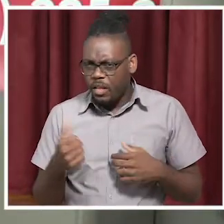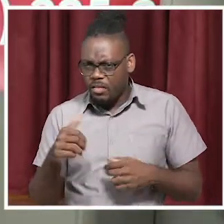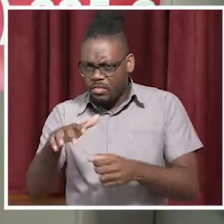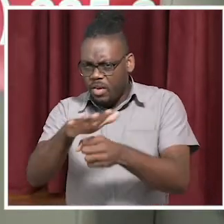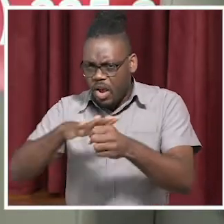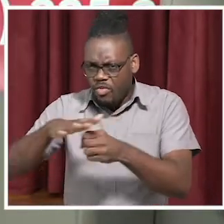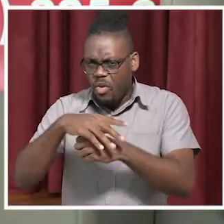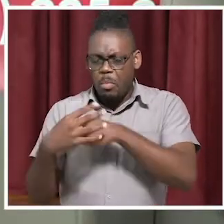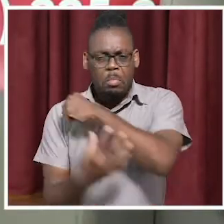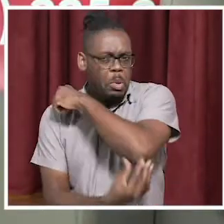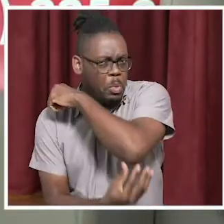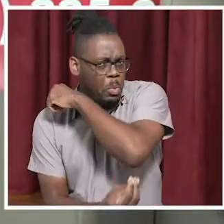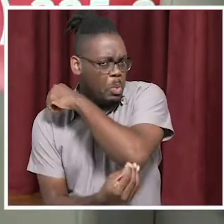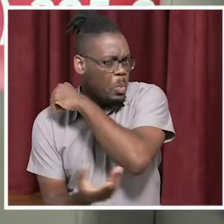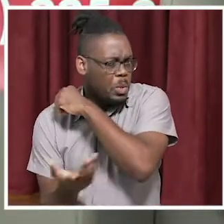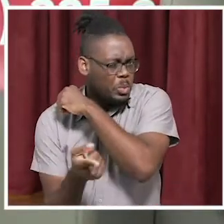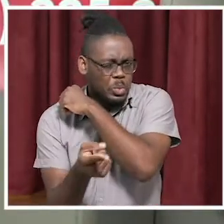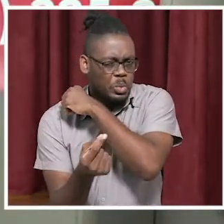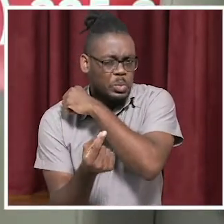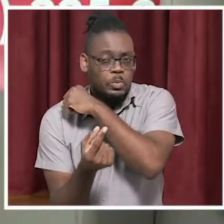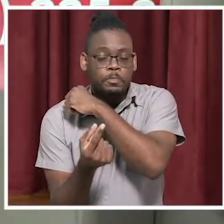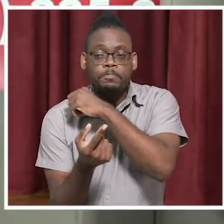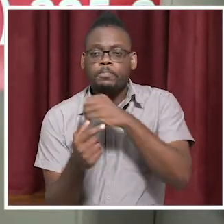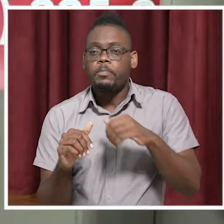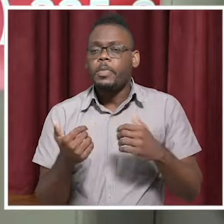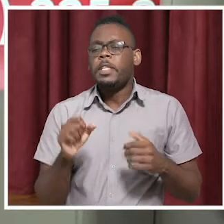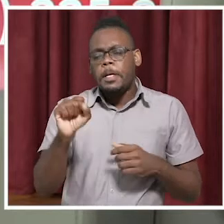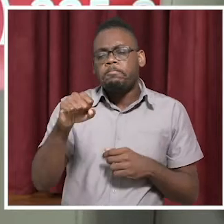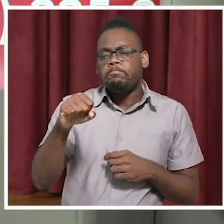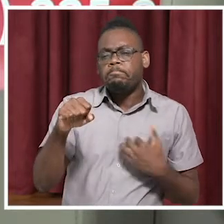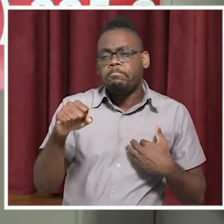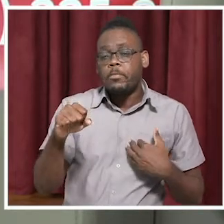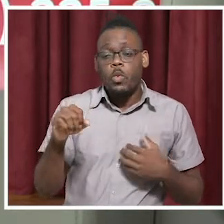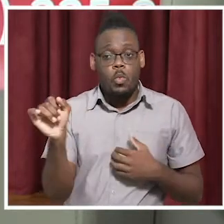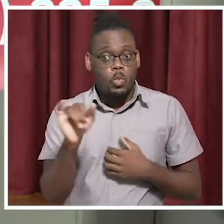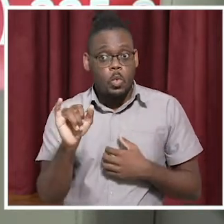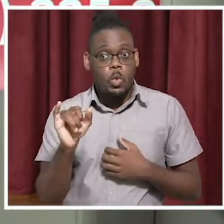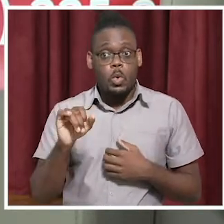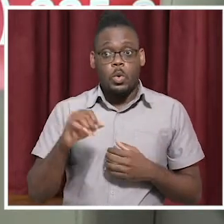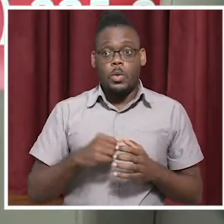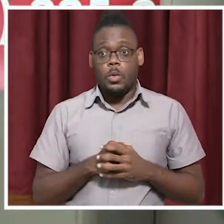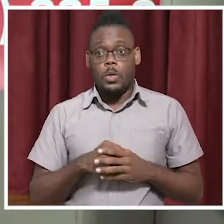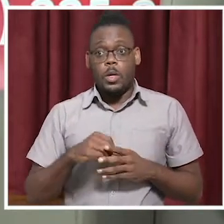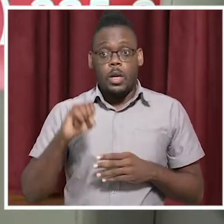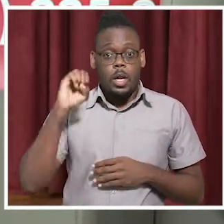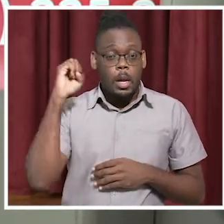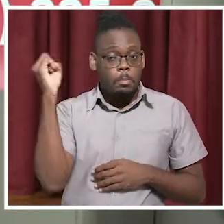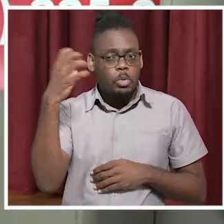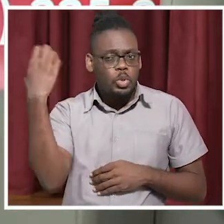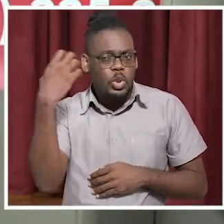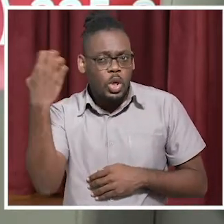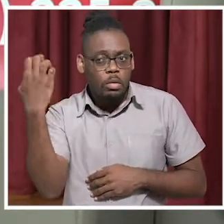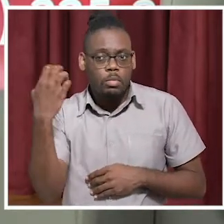That's correct. And then we also have the Emergency Repair Reconstruction Assistance Grant. How does that differ? That one